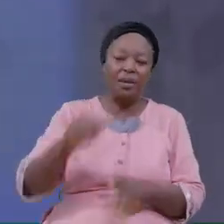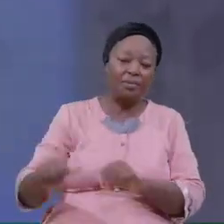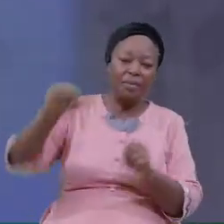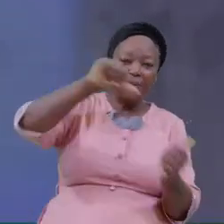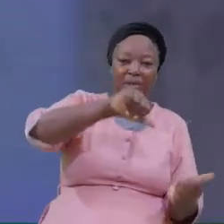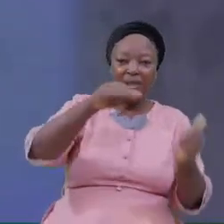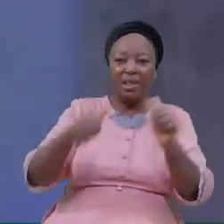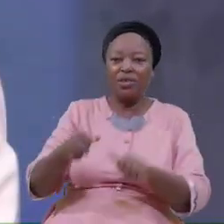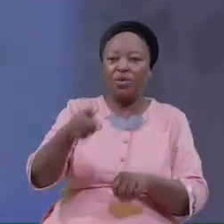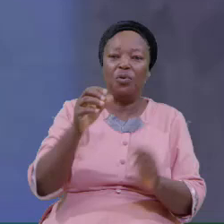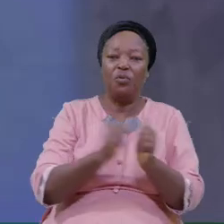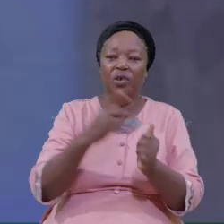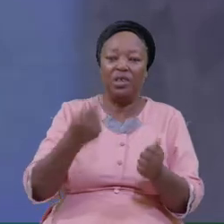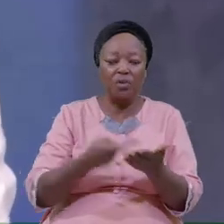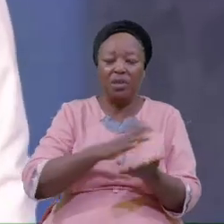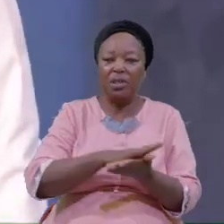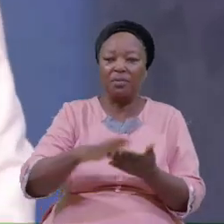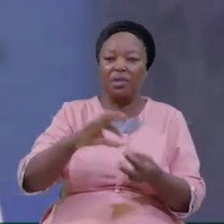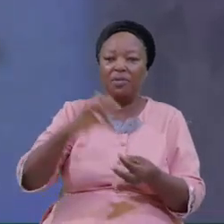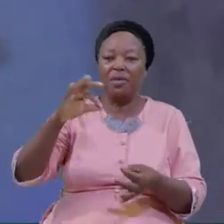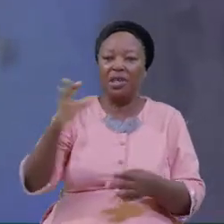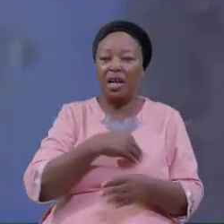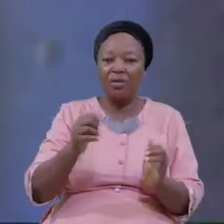Ghost and with fire.